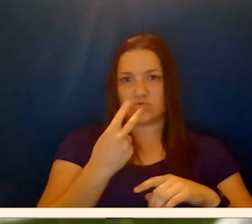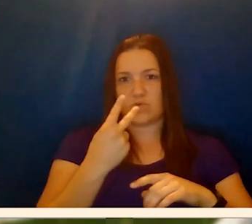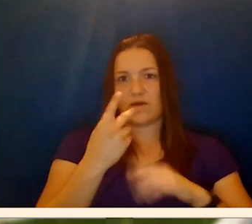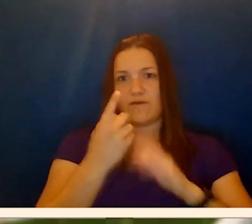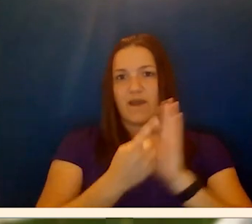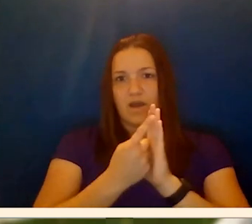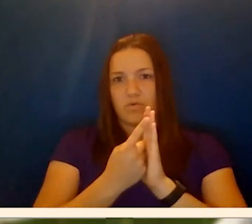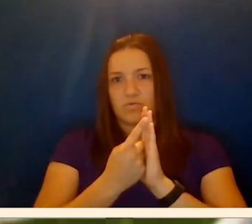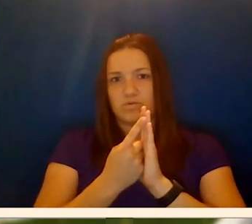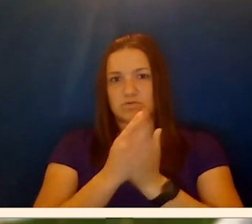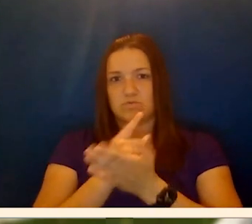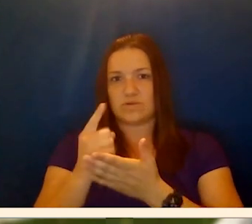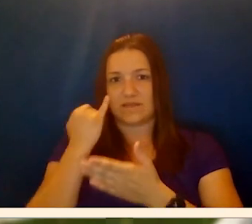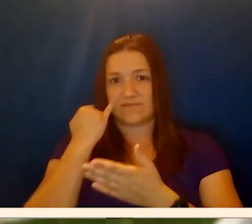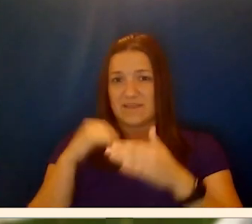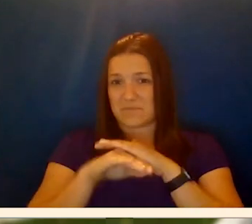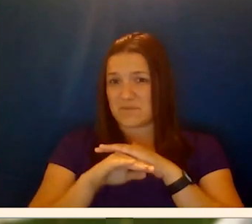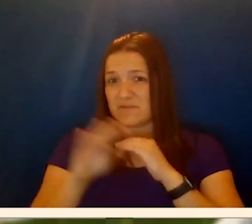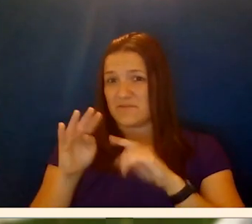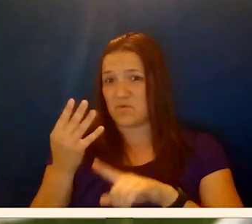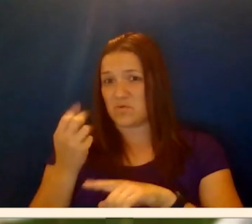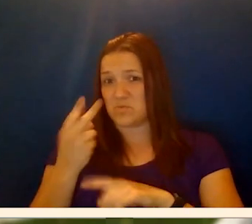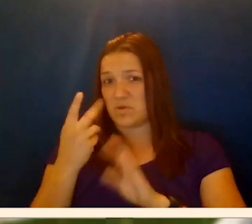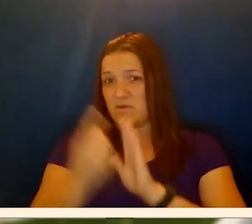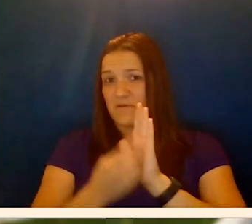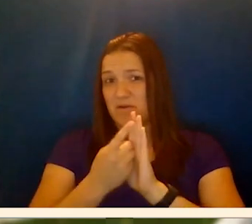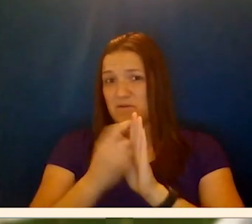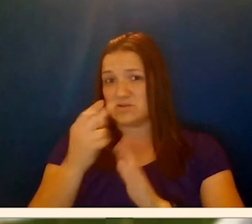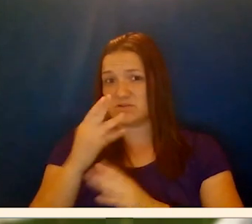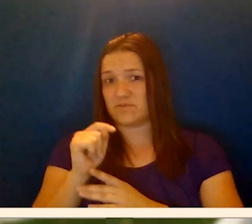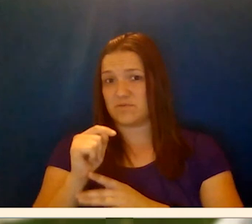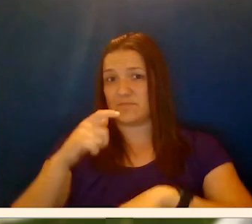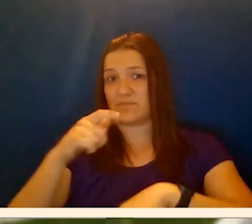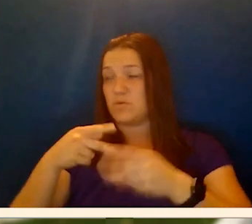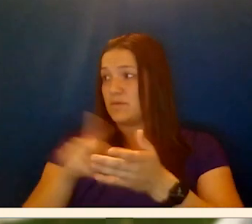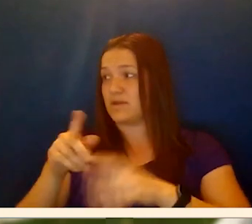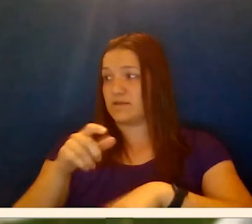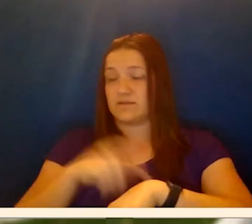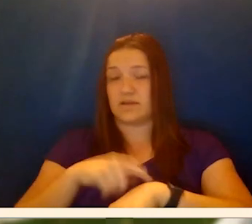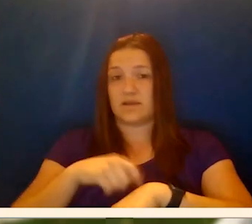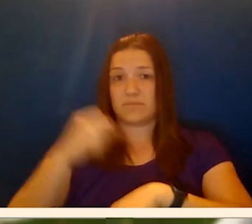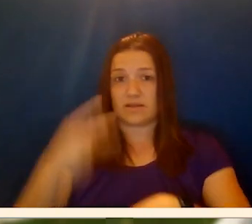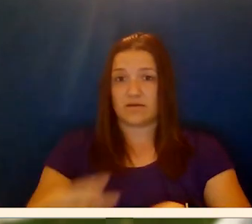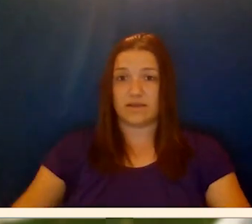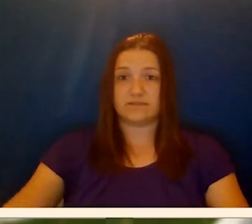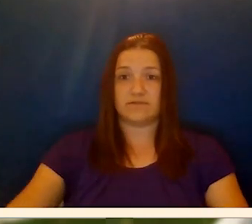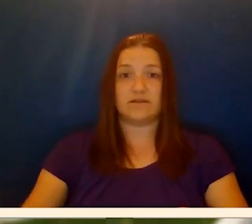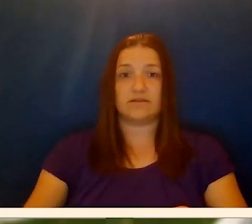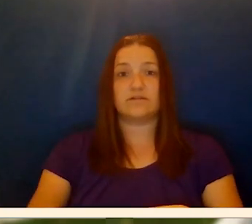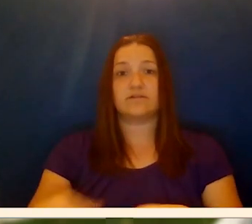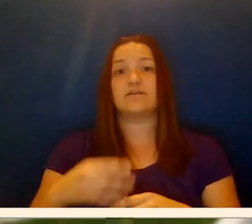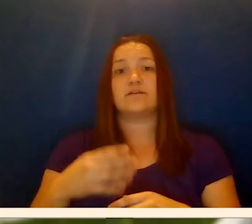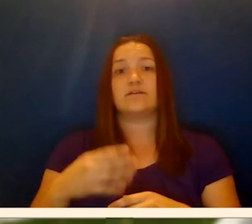week, if they would come in and work that fourth 12-hour shift, we would pay them time and a half of their regular salary plus